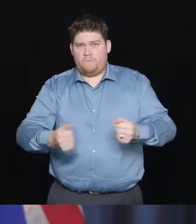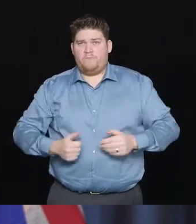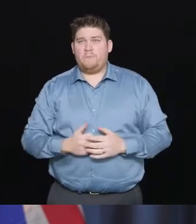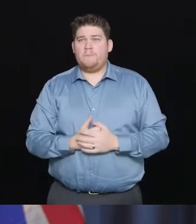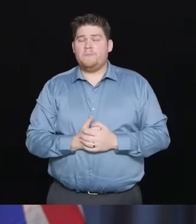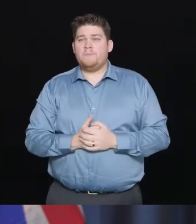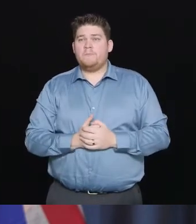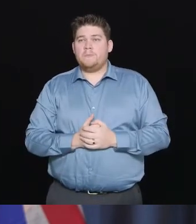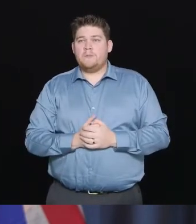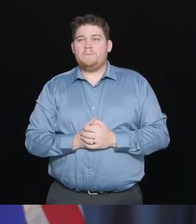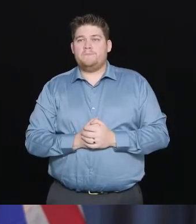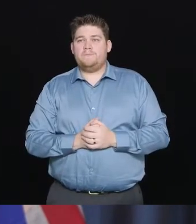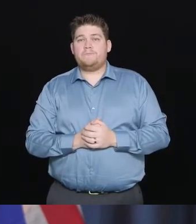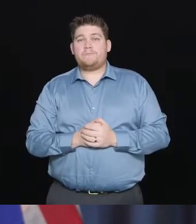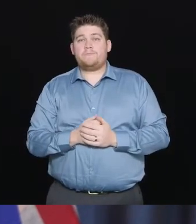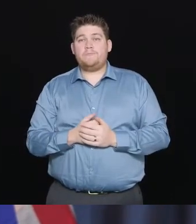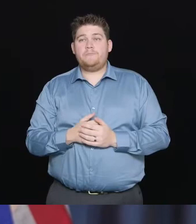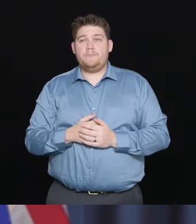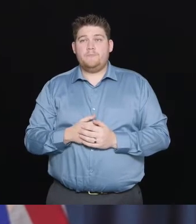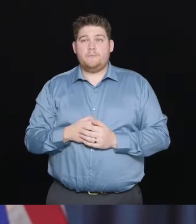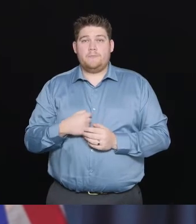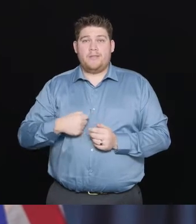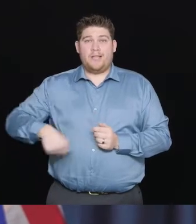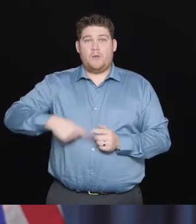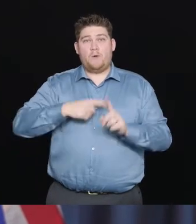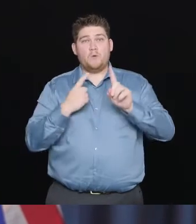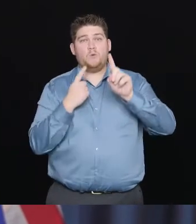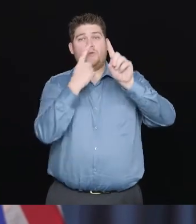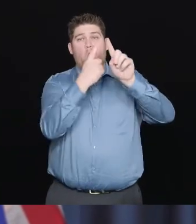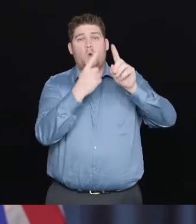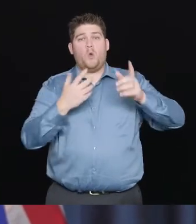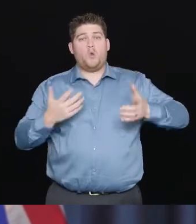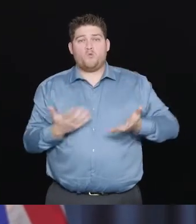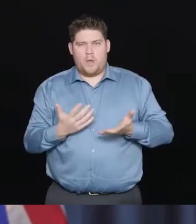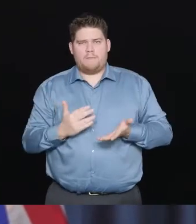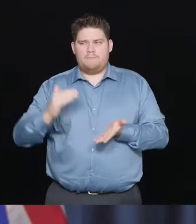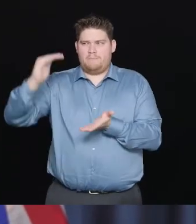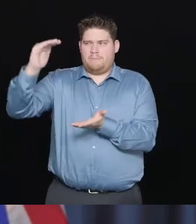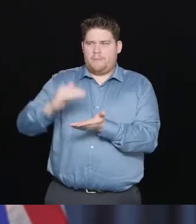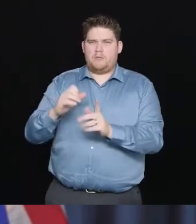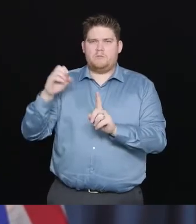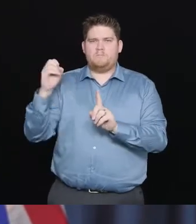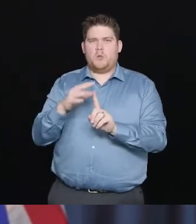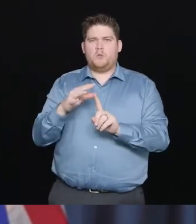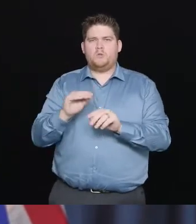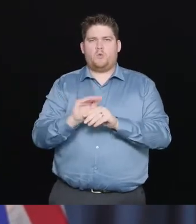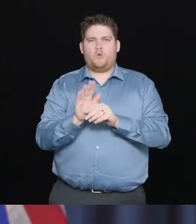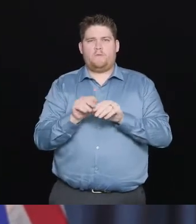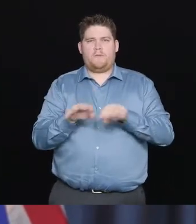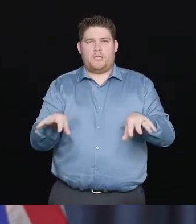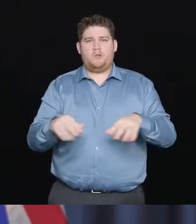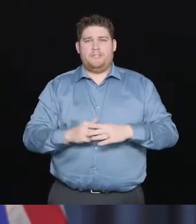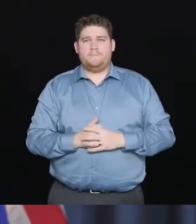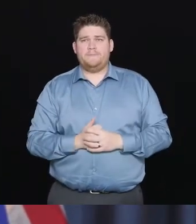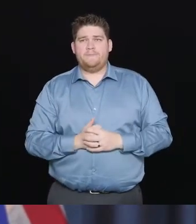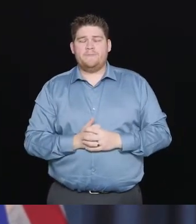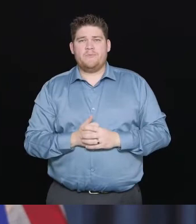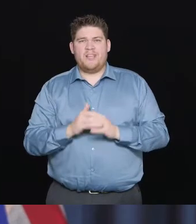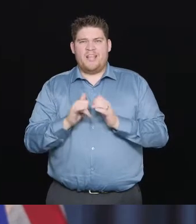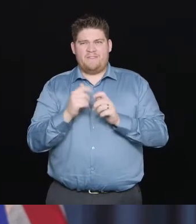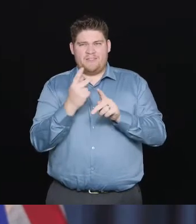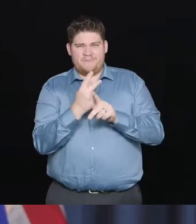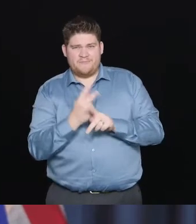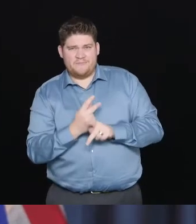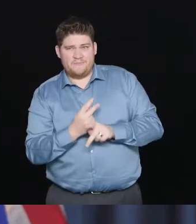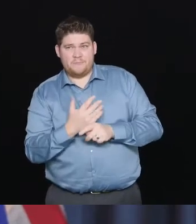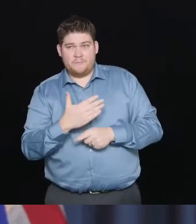effectively care for children in those environments, and every situation is very different. So I know my colleague in